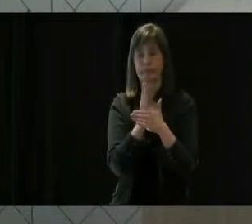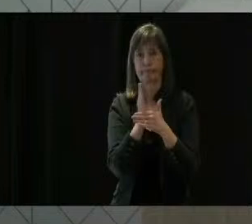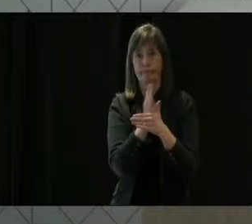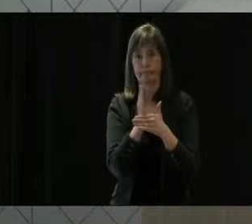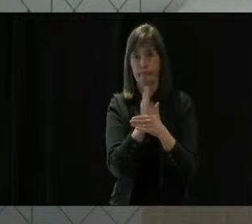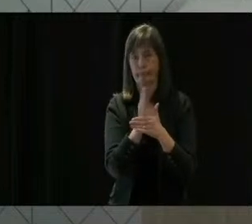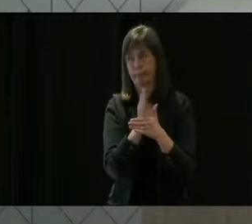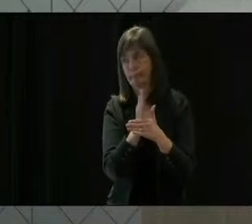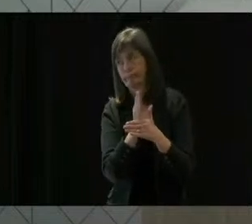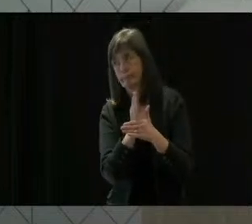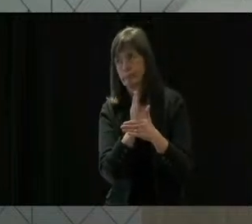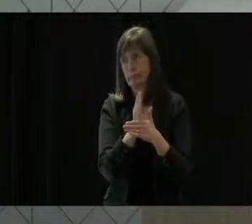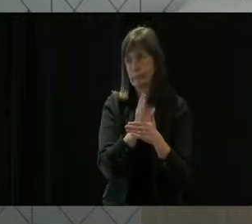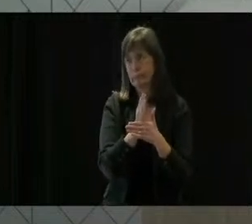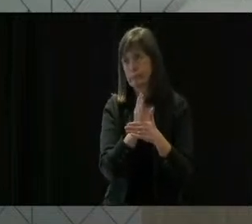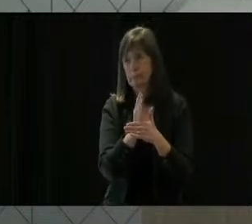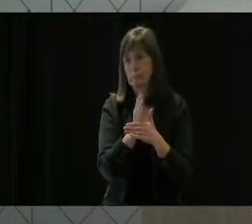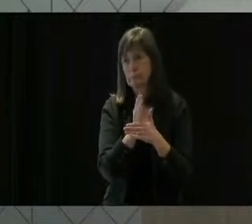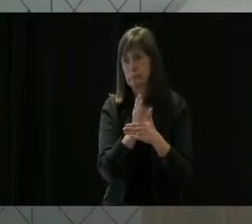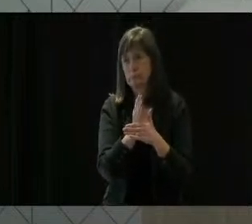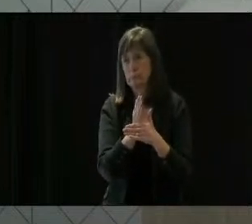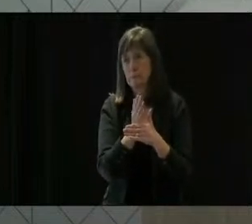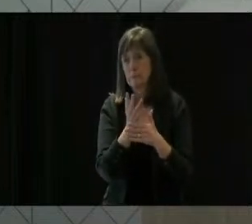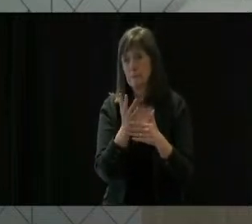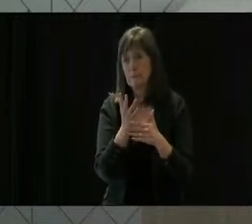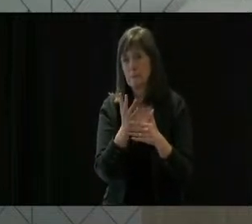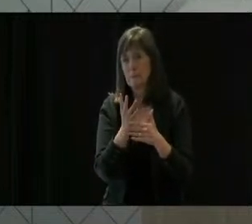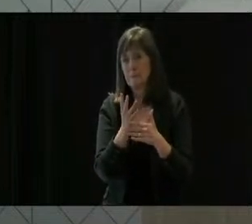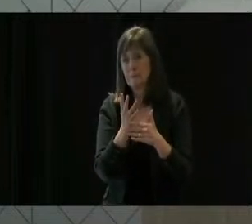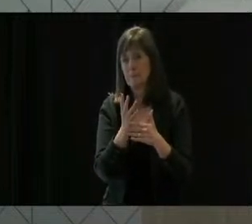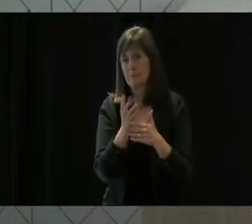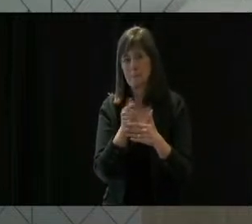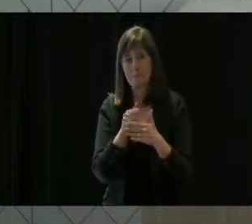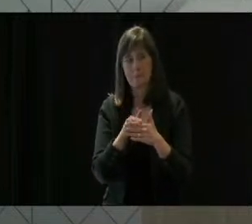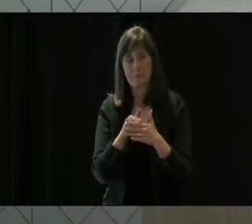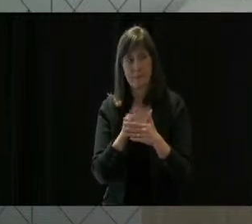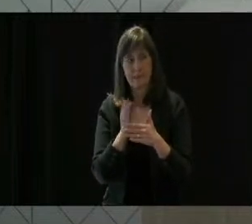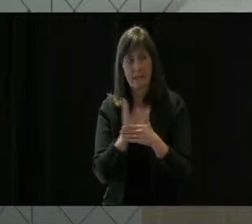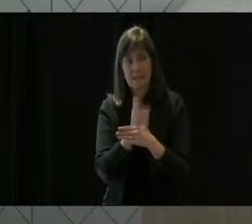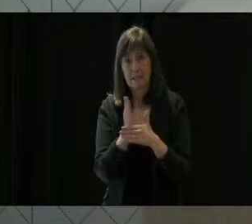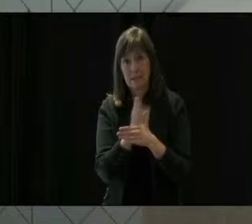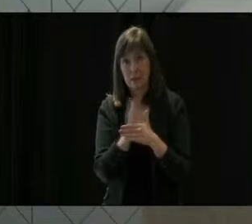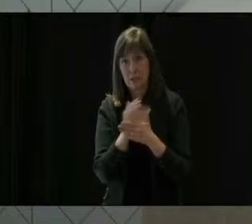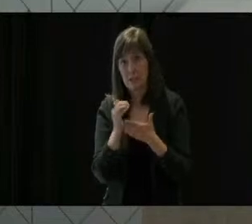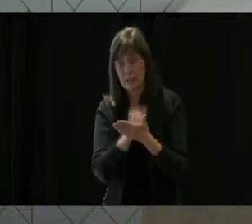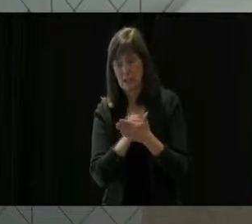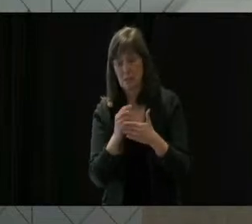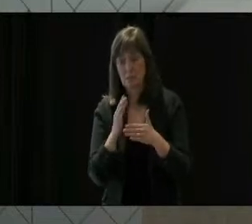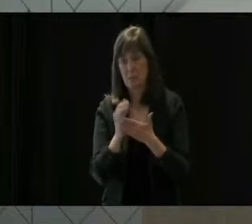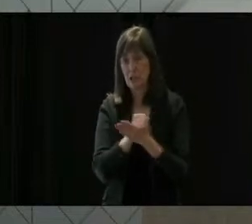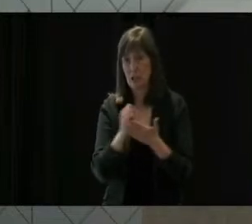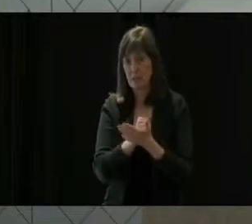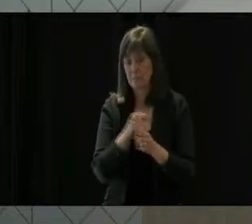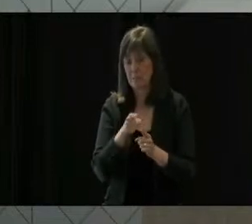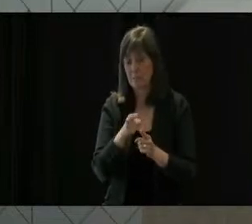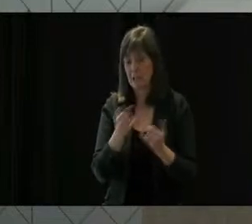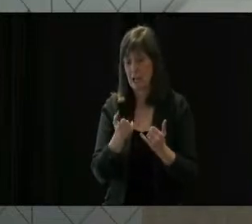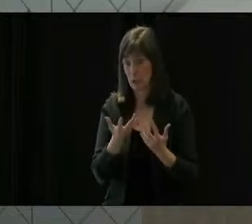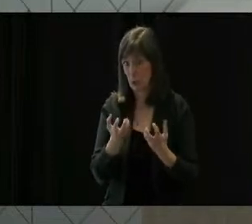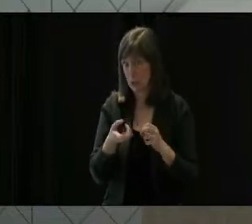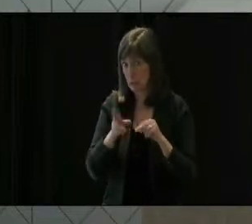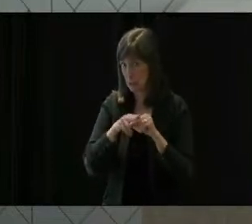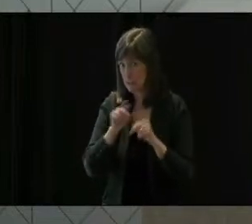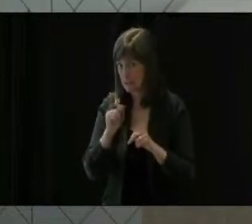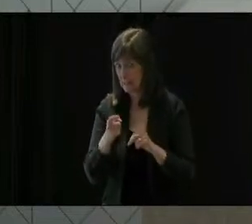you know, maybe single or not have a large household income, they already are struggling, I guess, to try